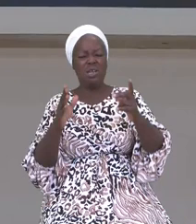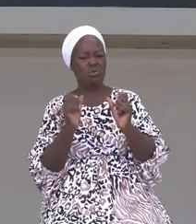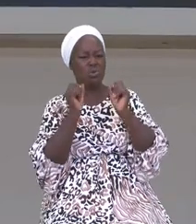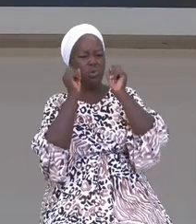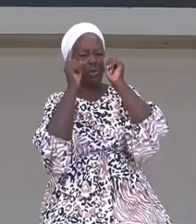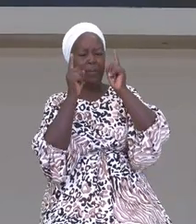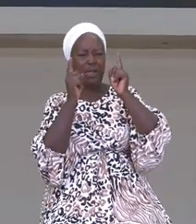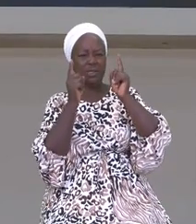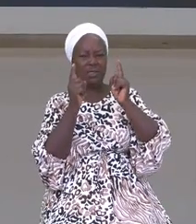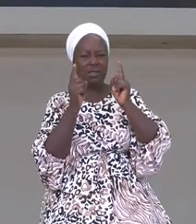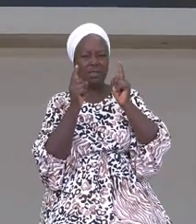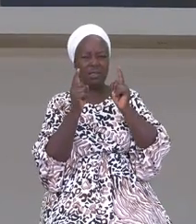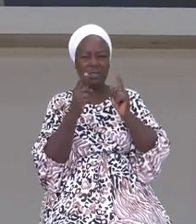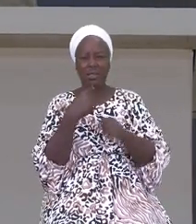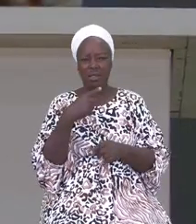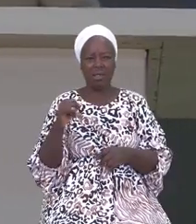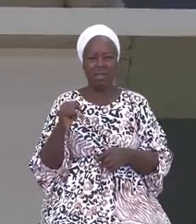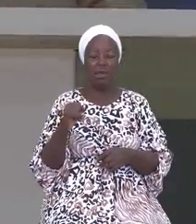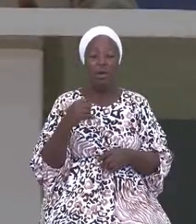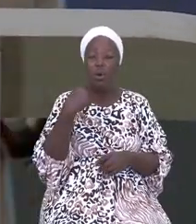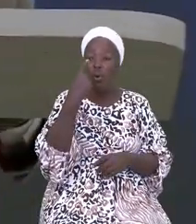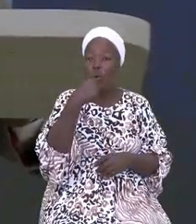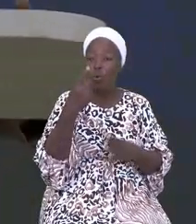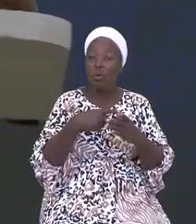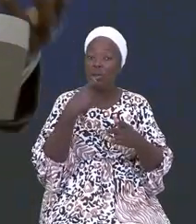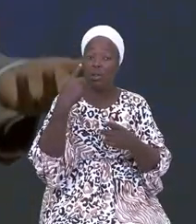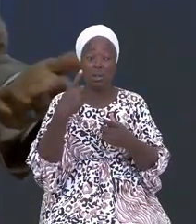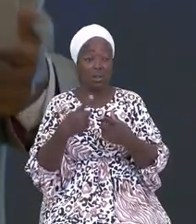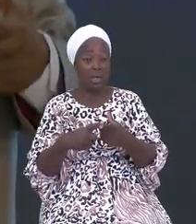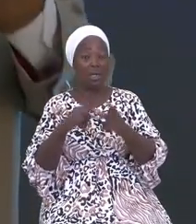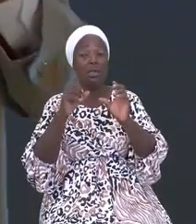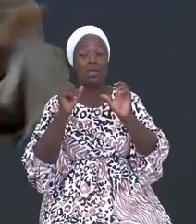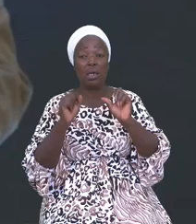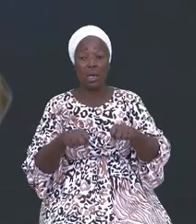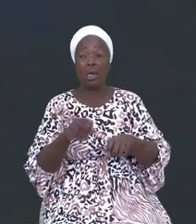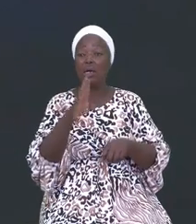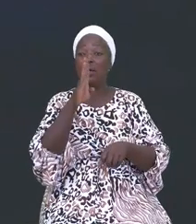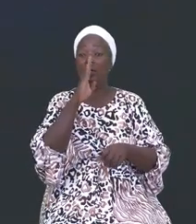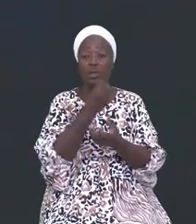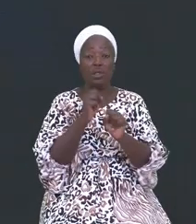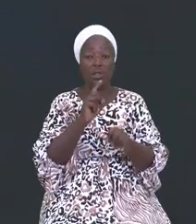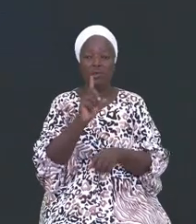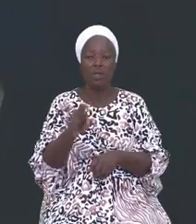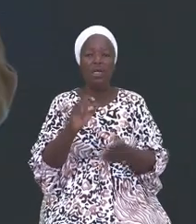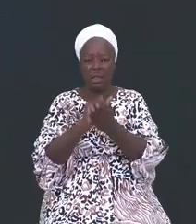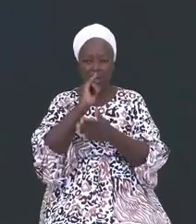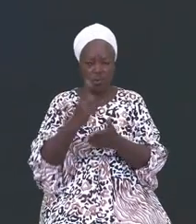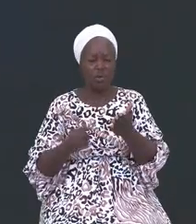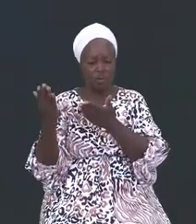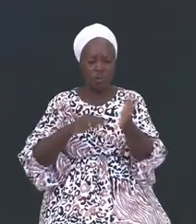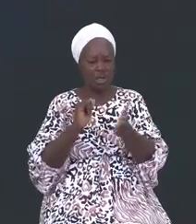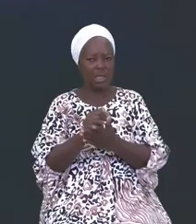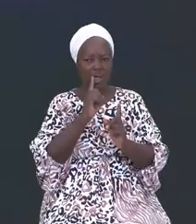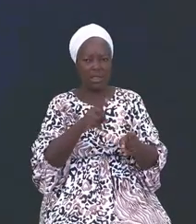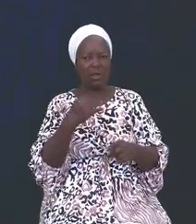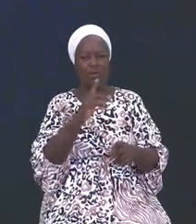amazed, astonished, saying, who then can be saved? That's what brought the answer of the